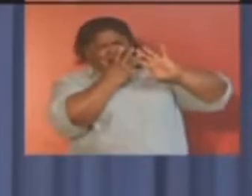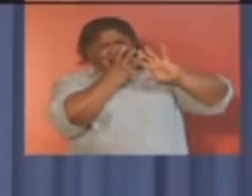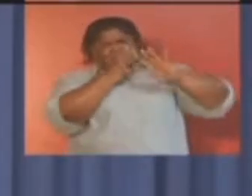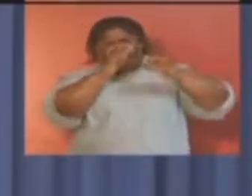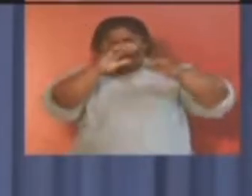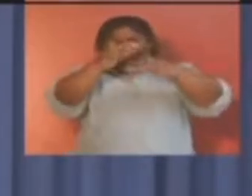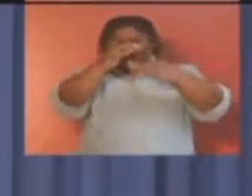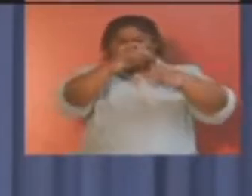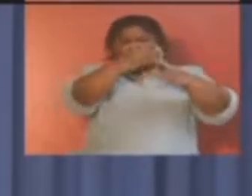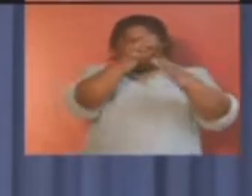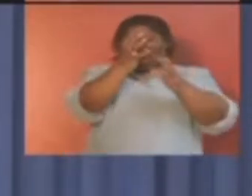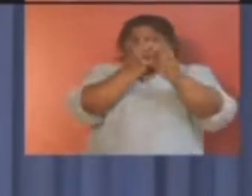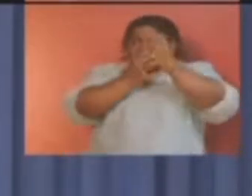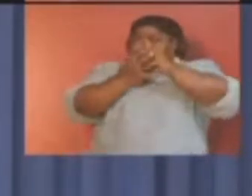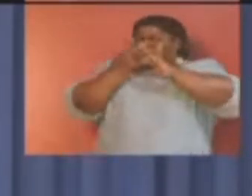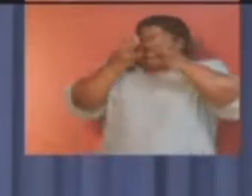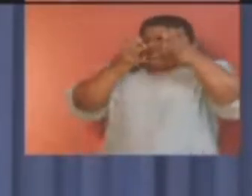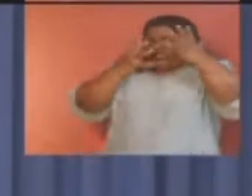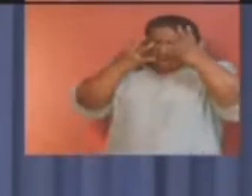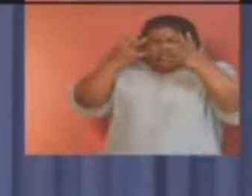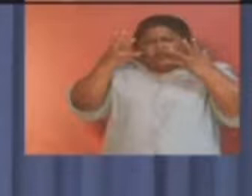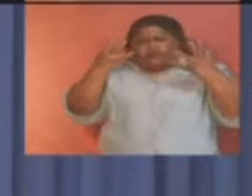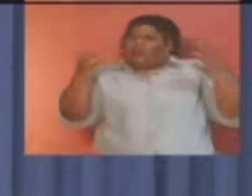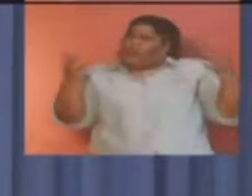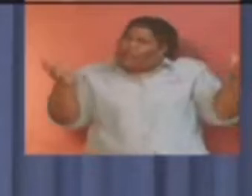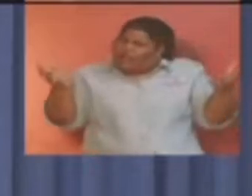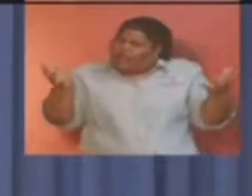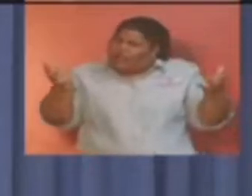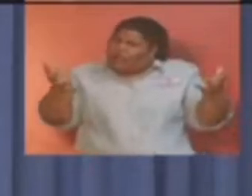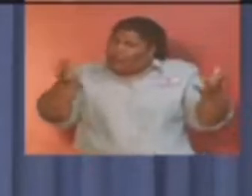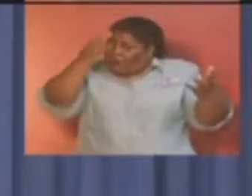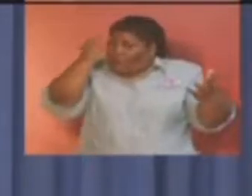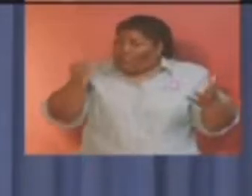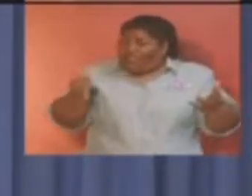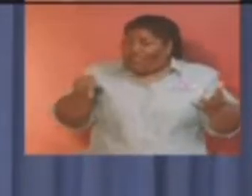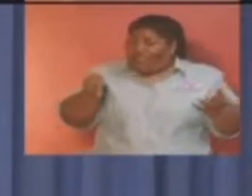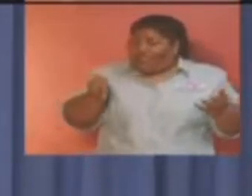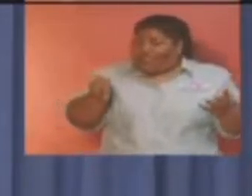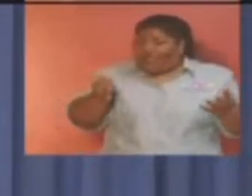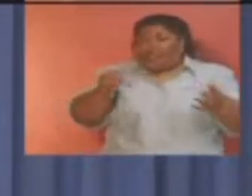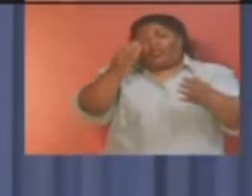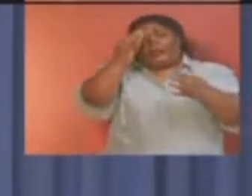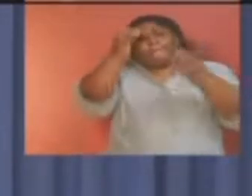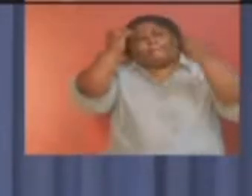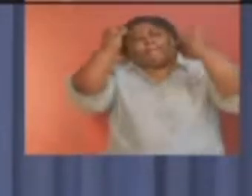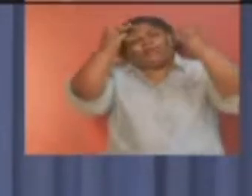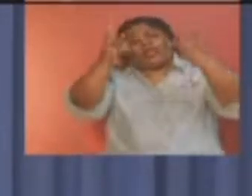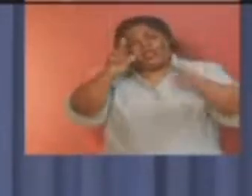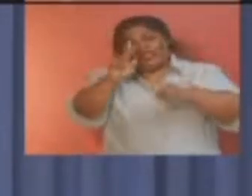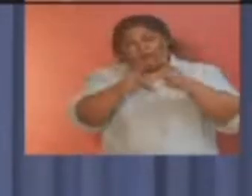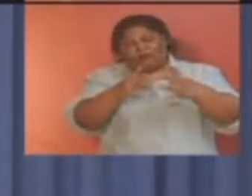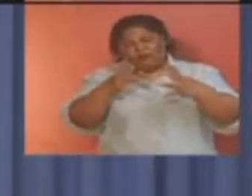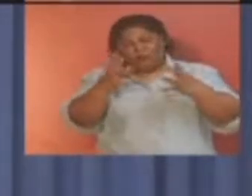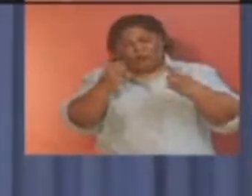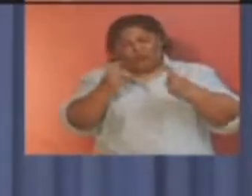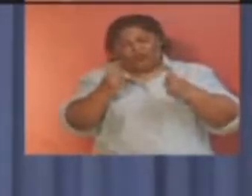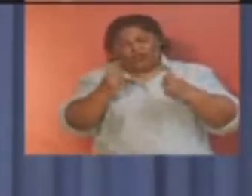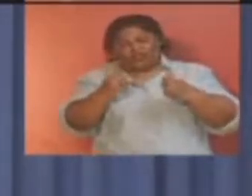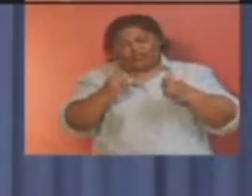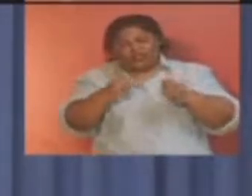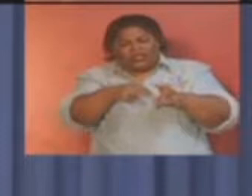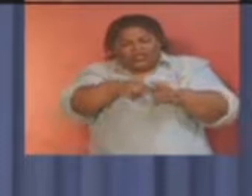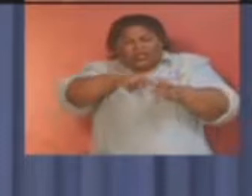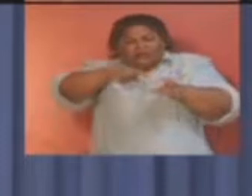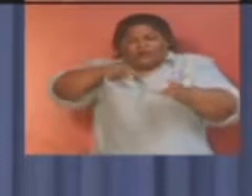restrictions. The reason for that is that so many people want a way out, an